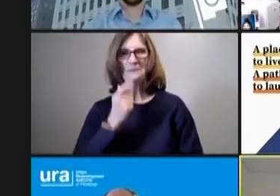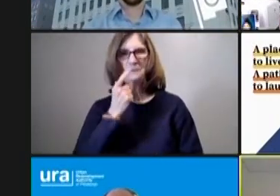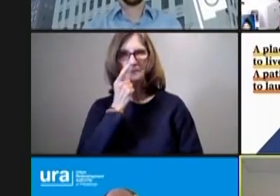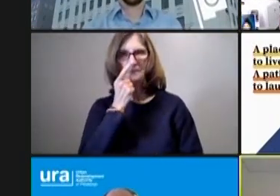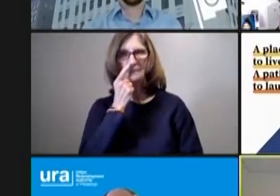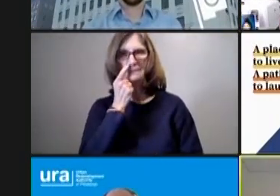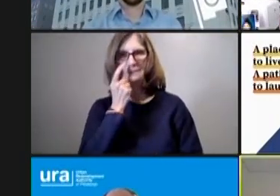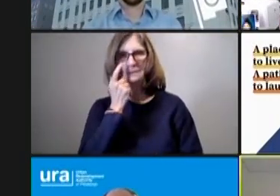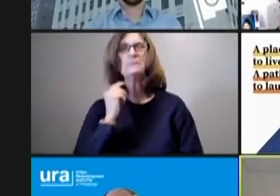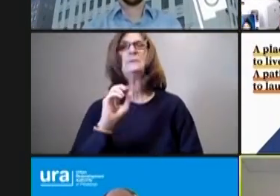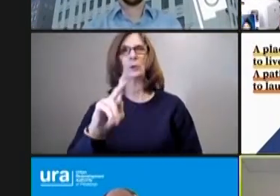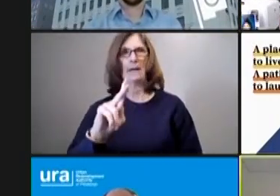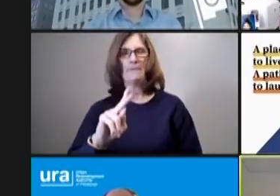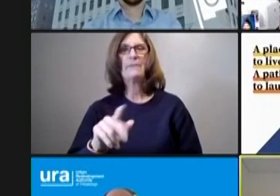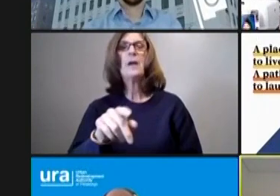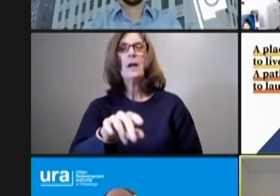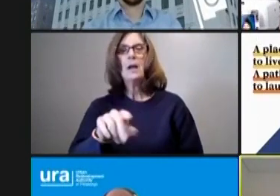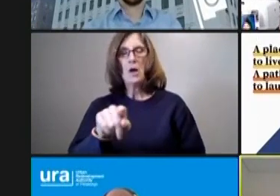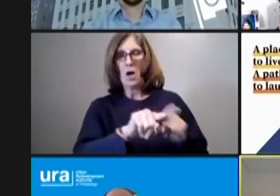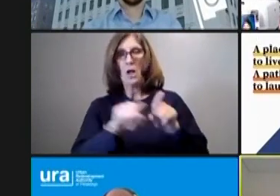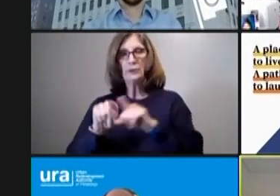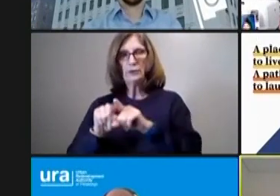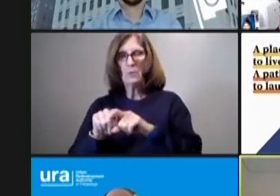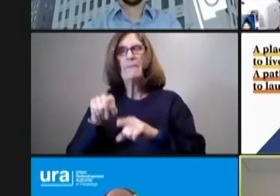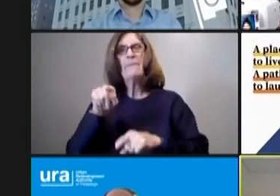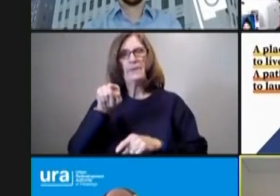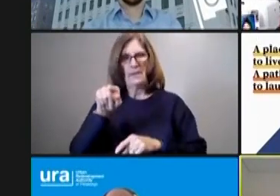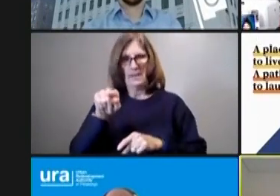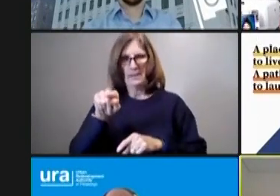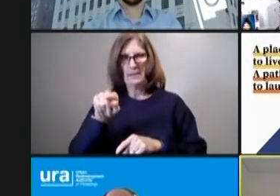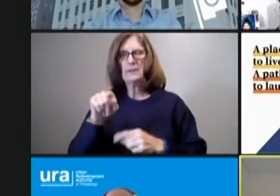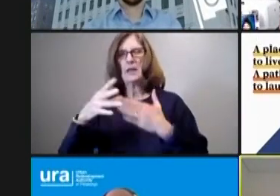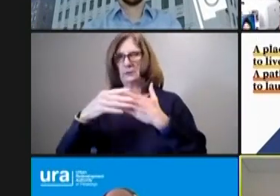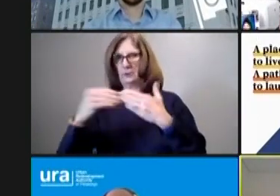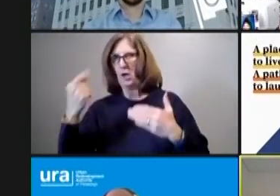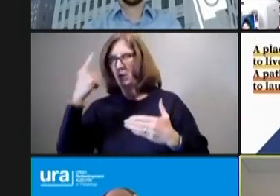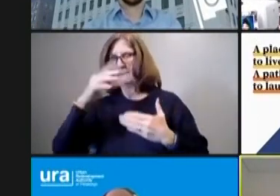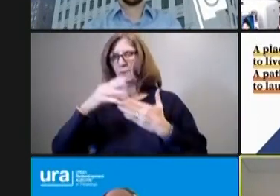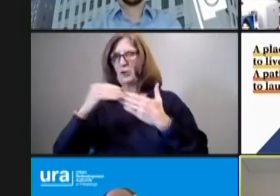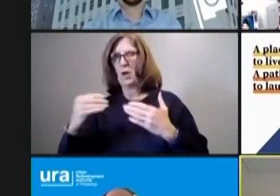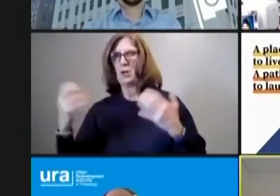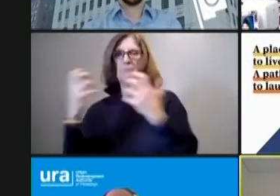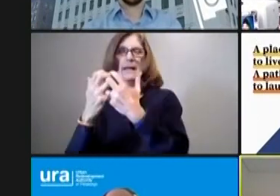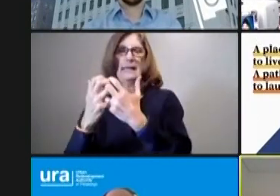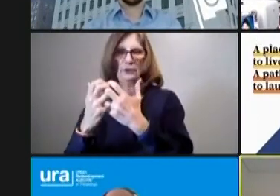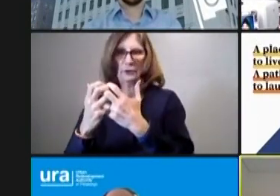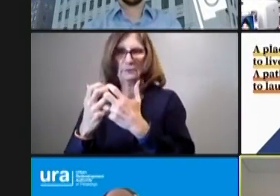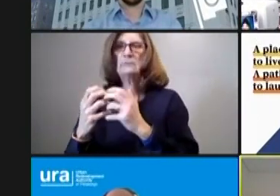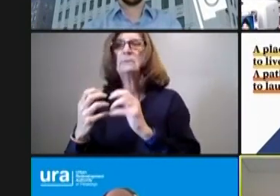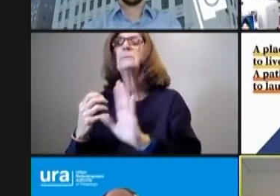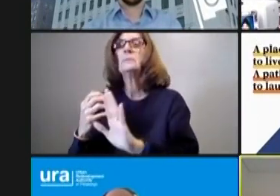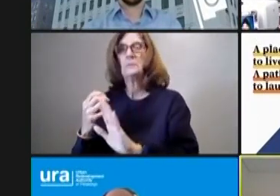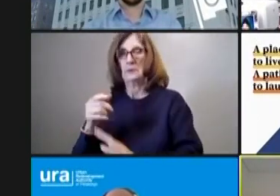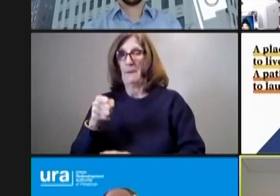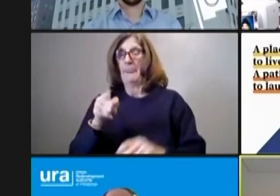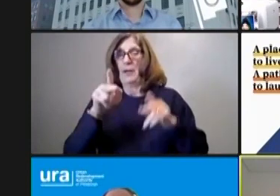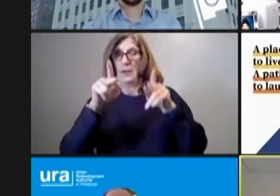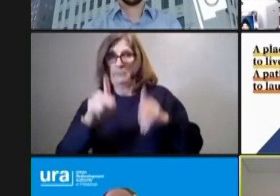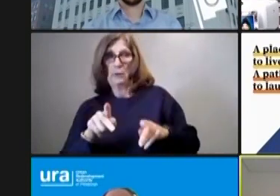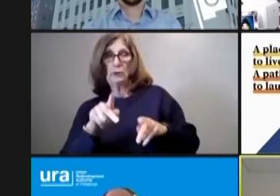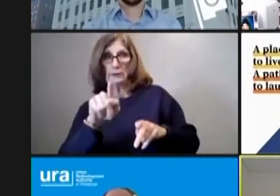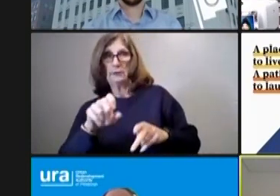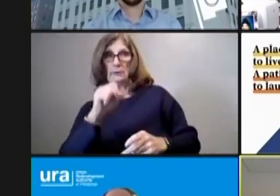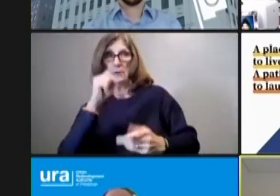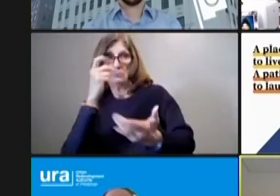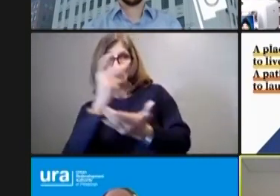Great. So, and the other thing to note about this one is a dollar for dollar. We would not take any money until the person is definitively